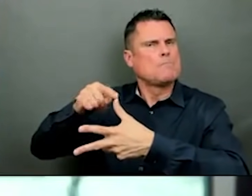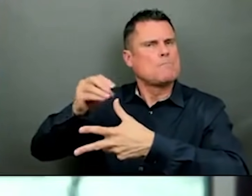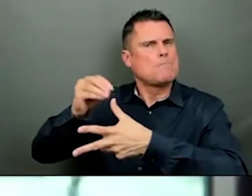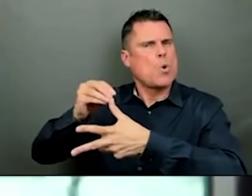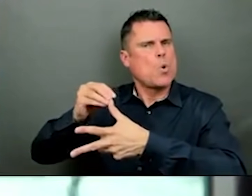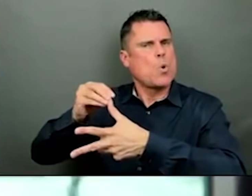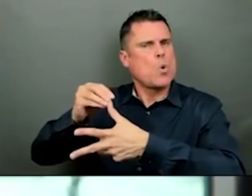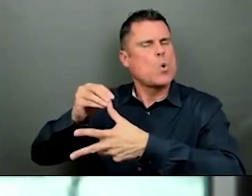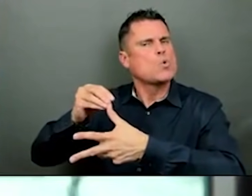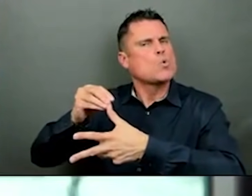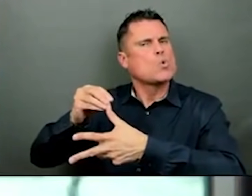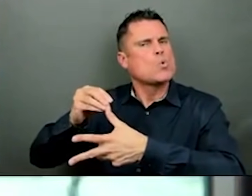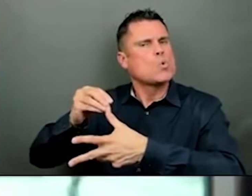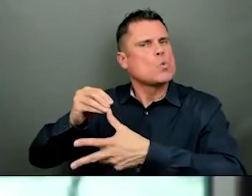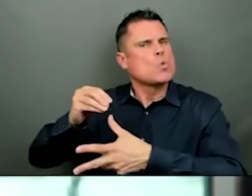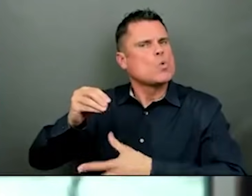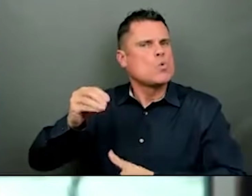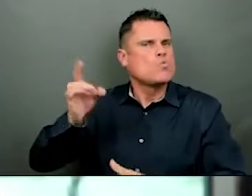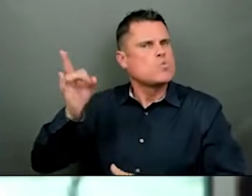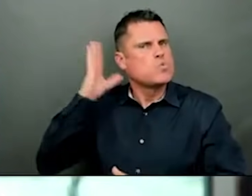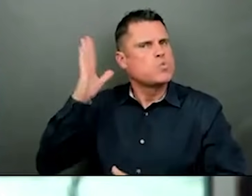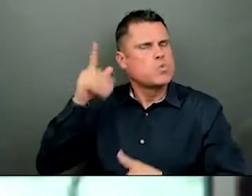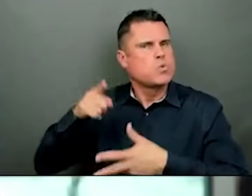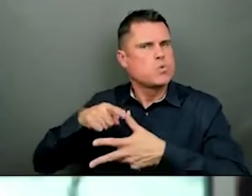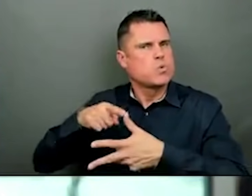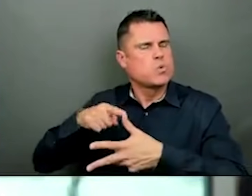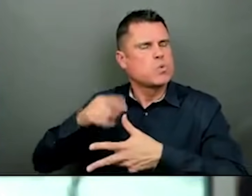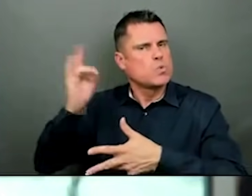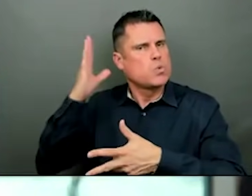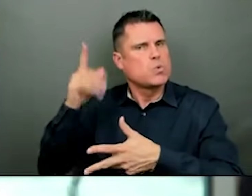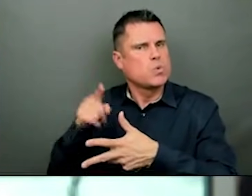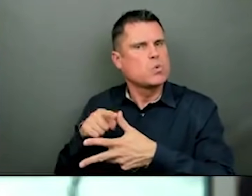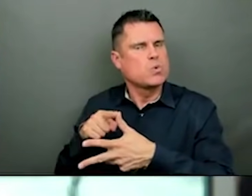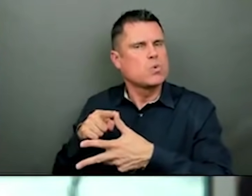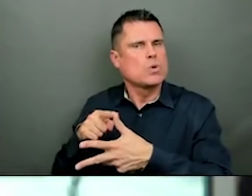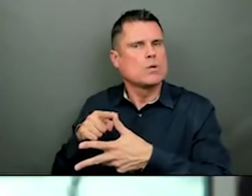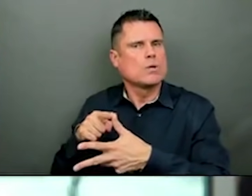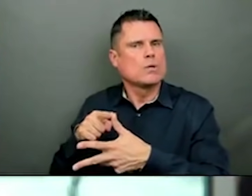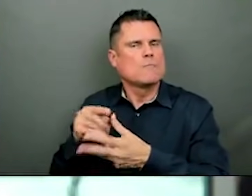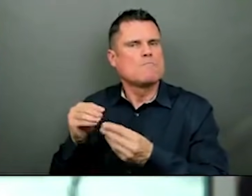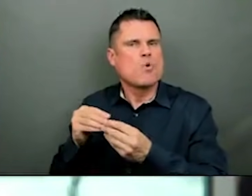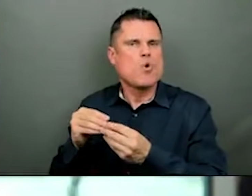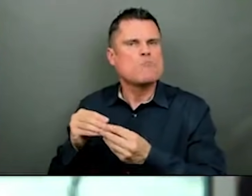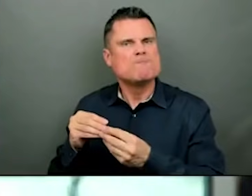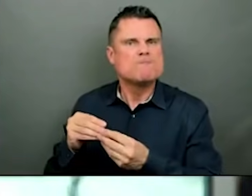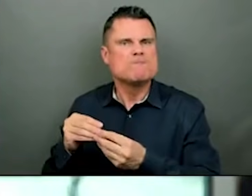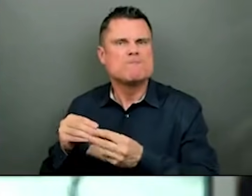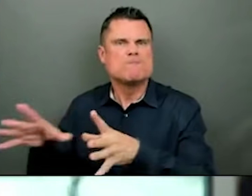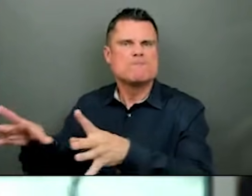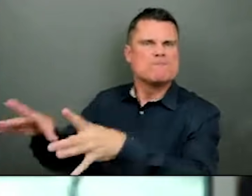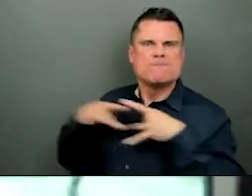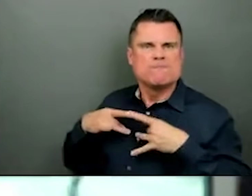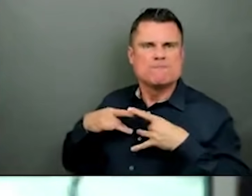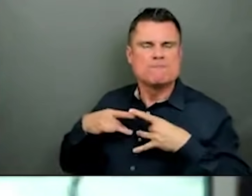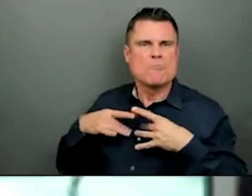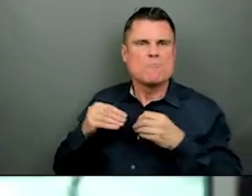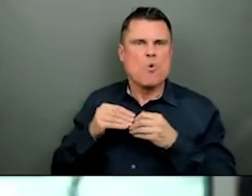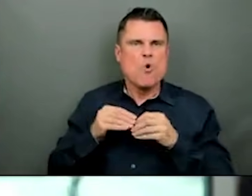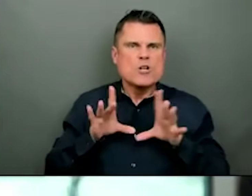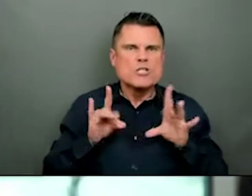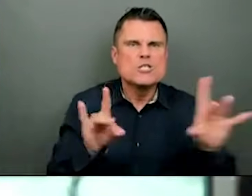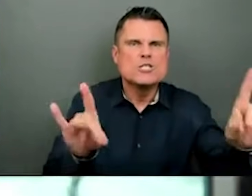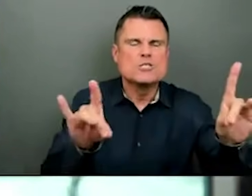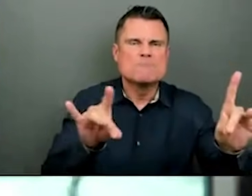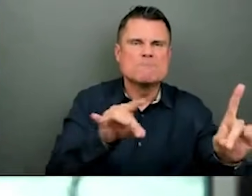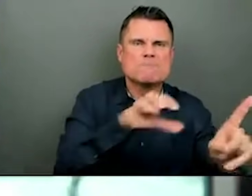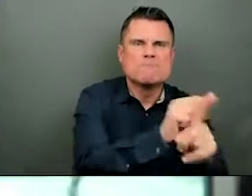to, survival of the fittest, it's able to take over. So we are, of course, paying attention to it and